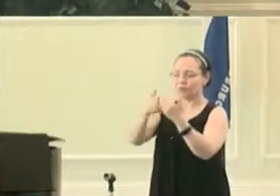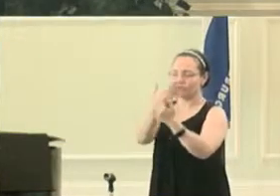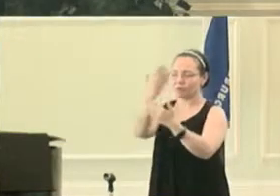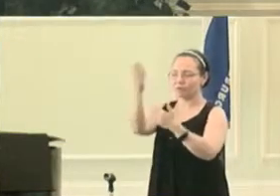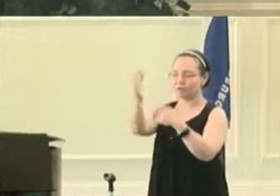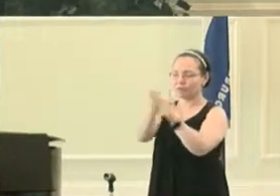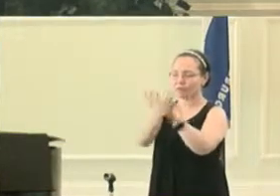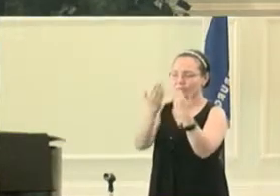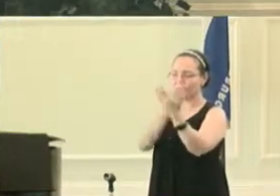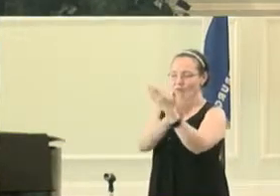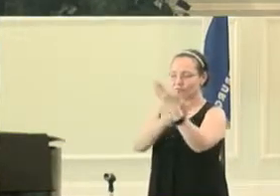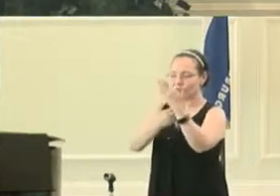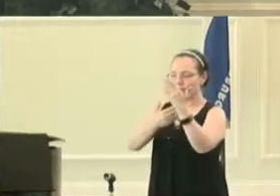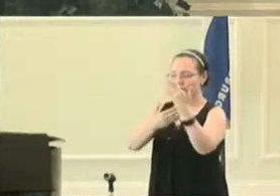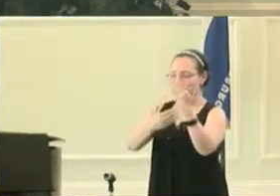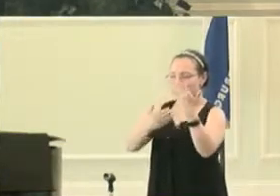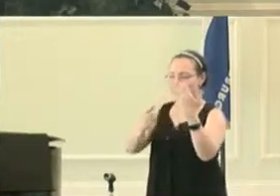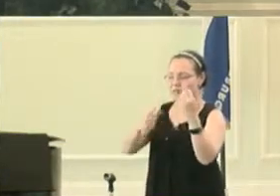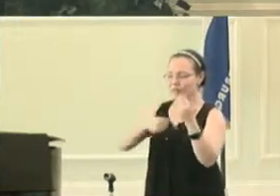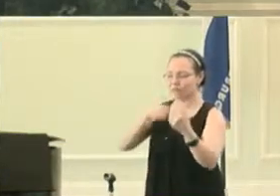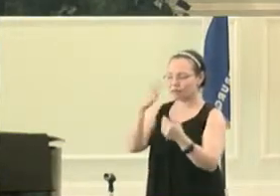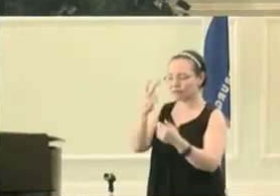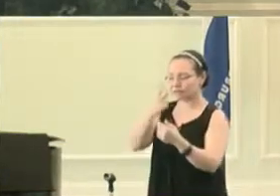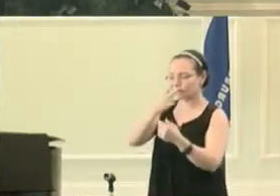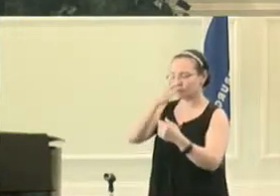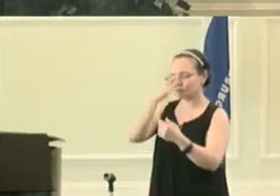hands. I see the